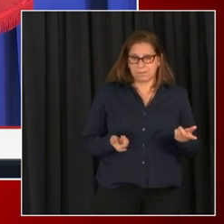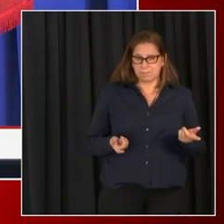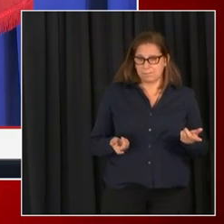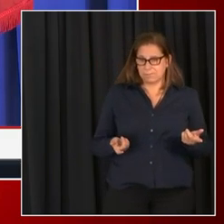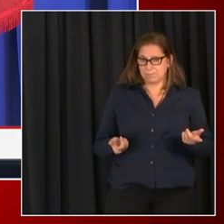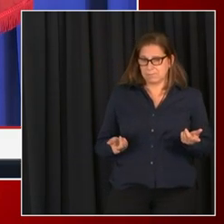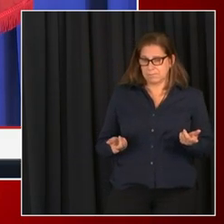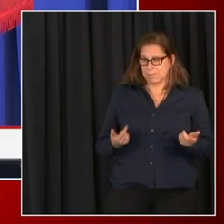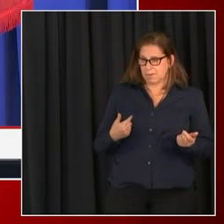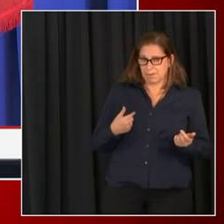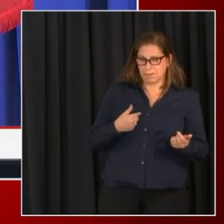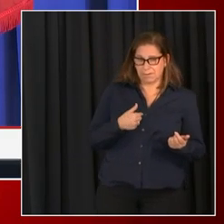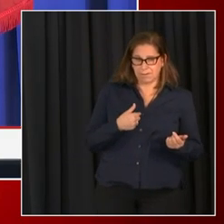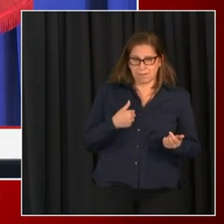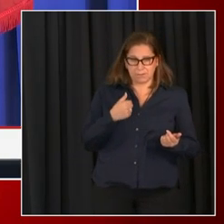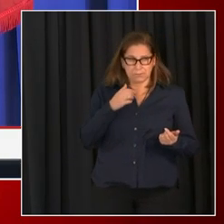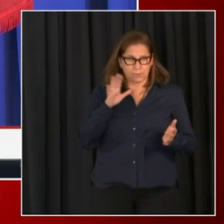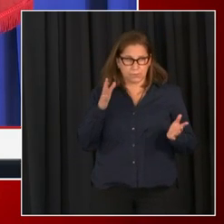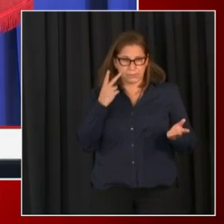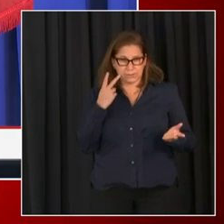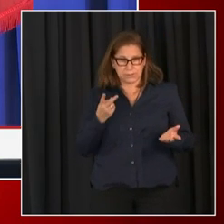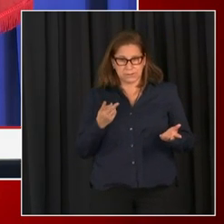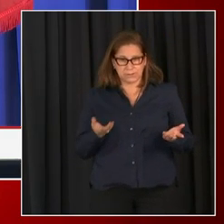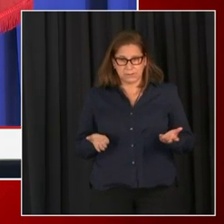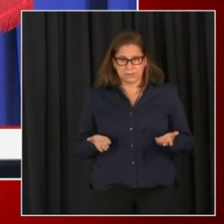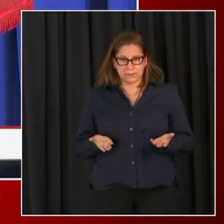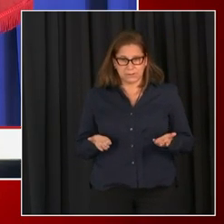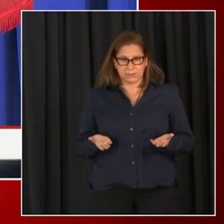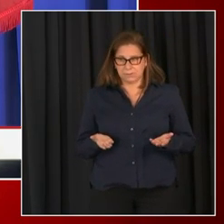and I will say this much, any connection to me.